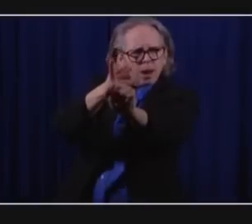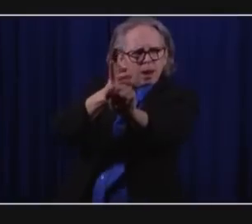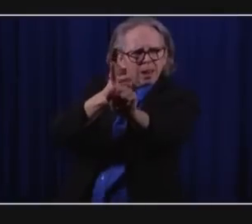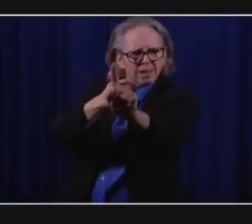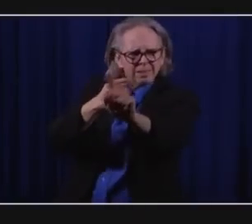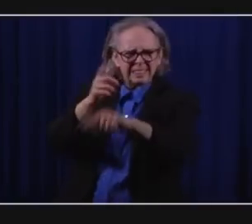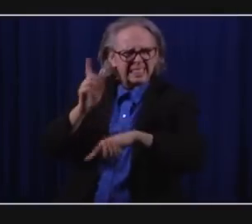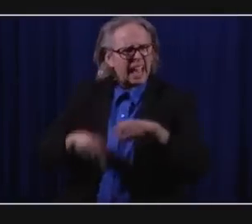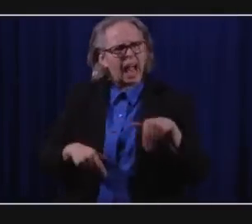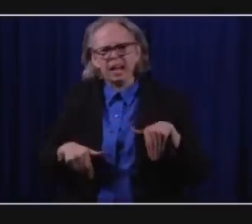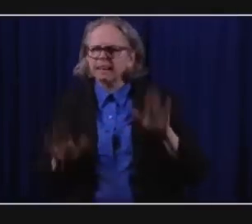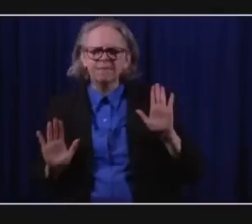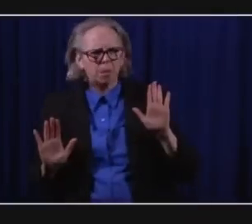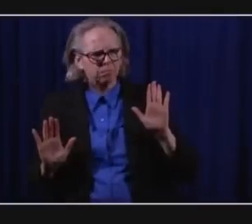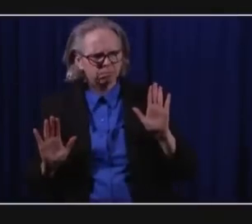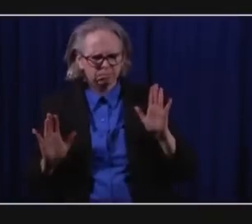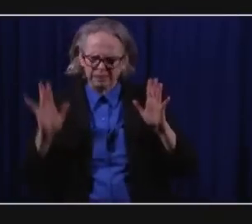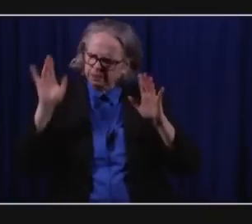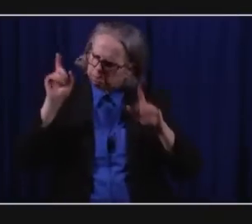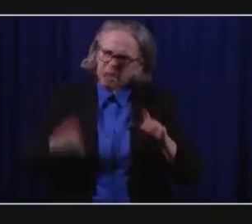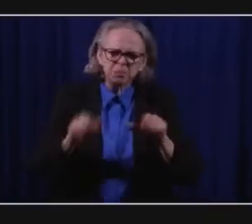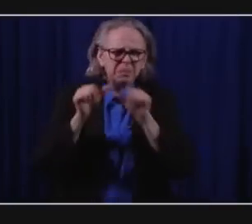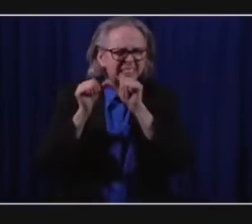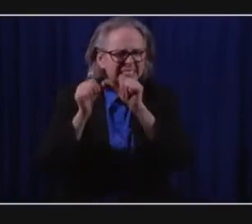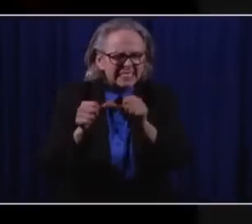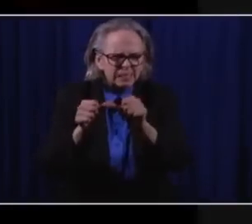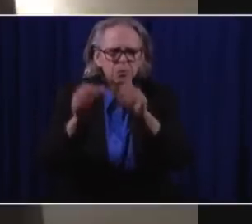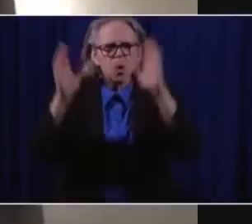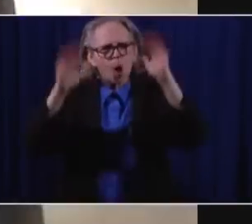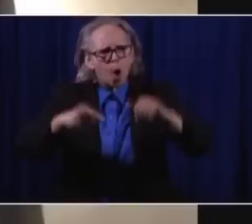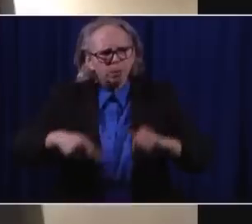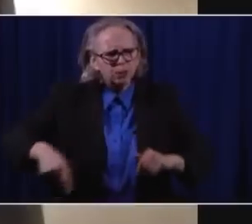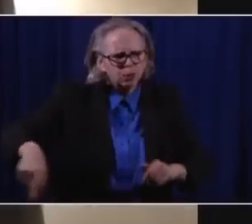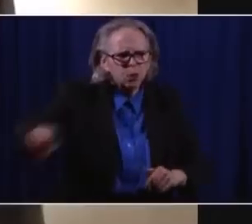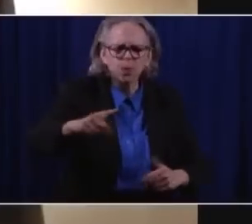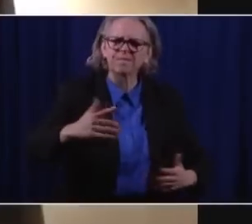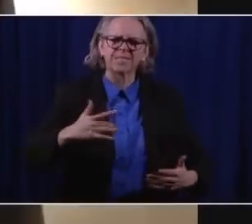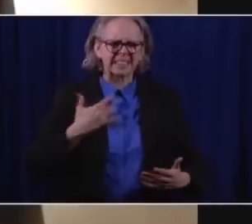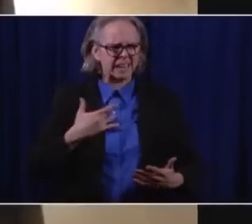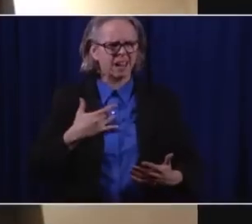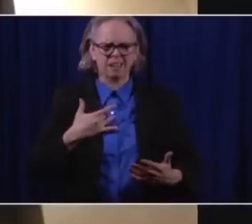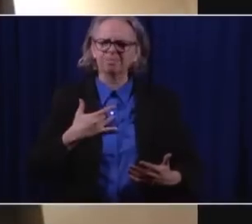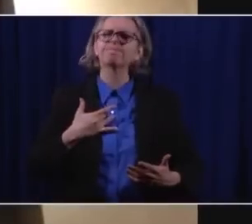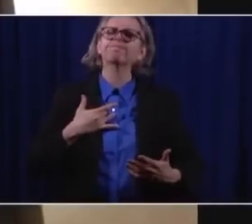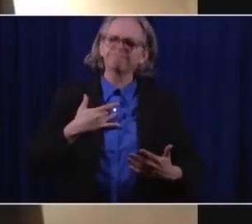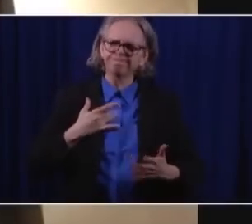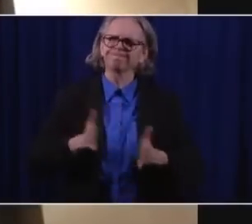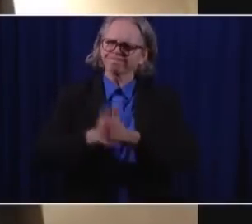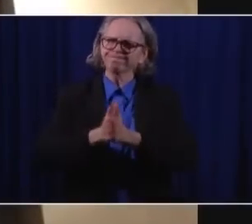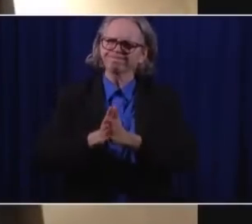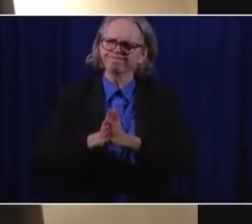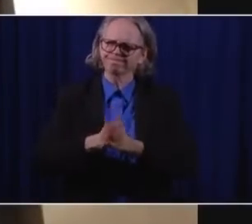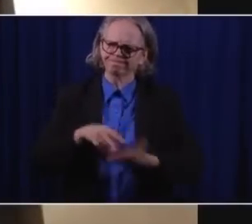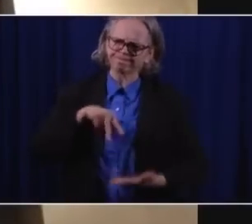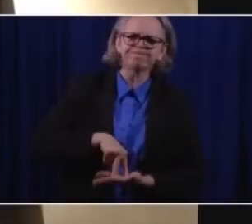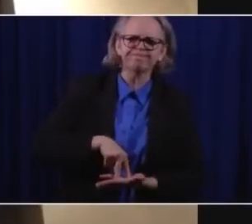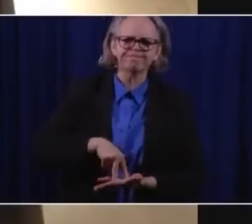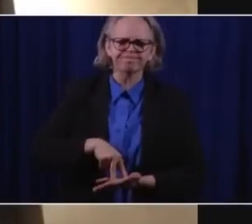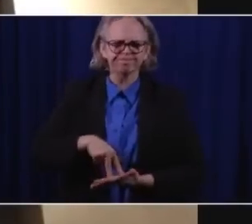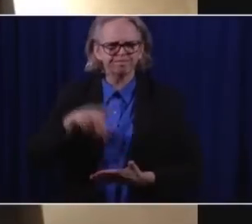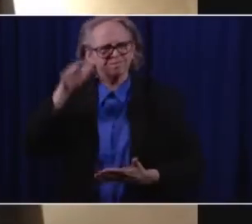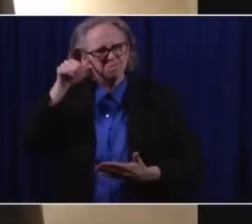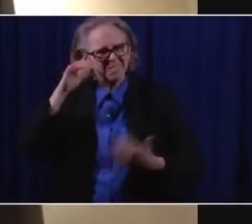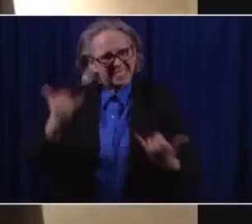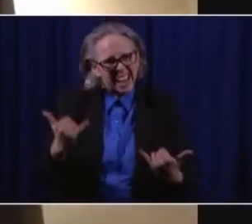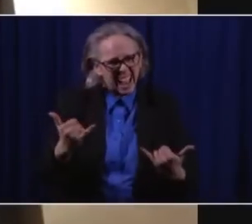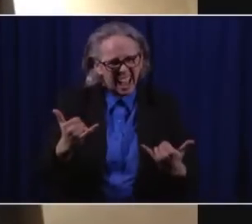that message resonates with all of us as we move into a challenging and difficult period here in the